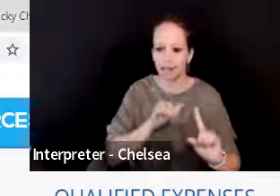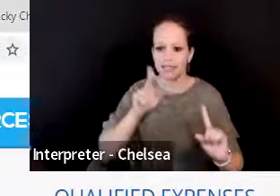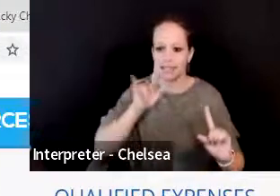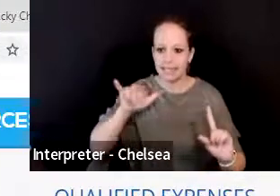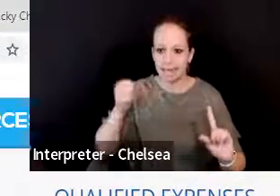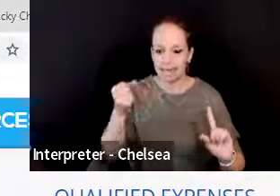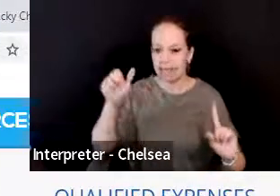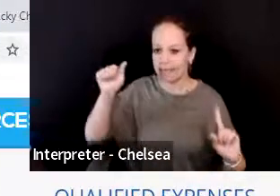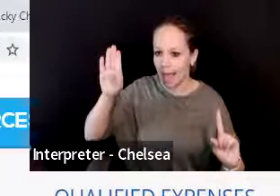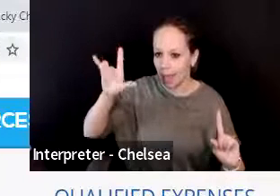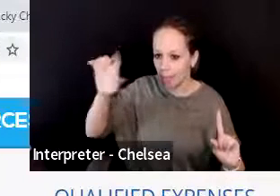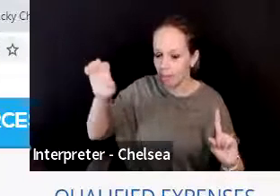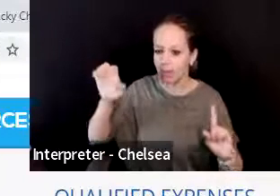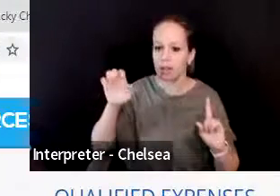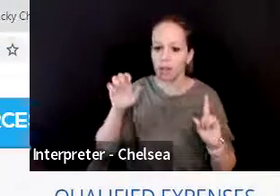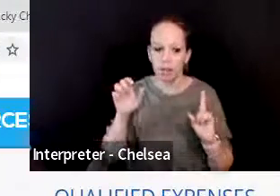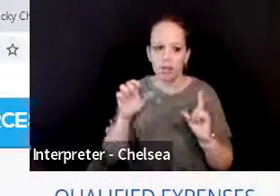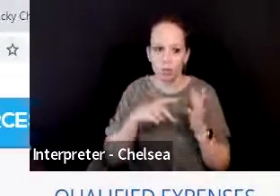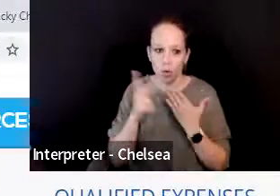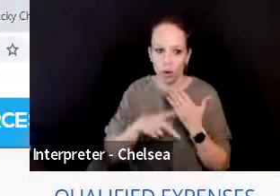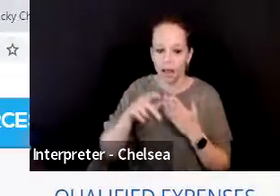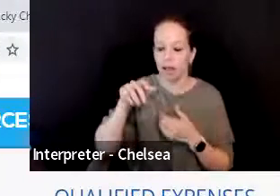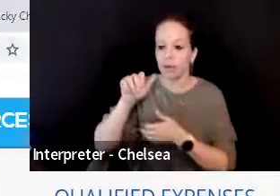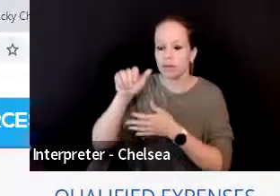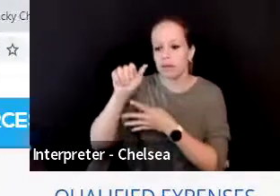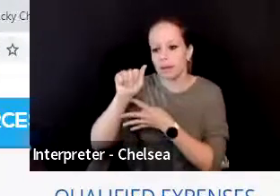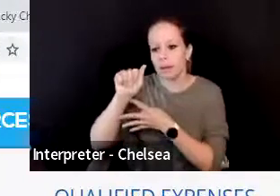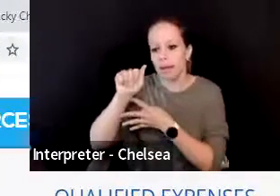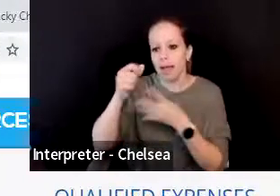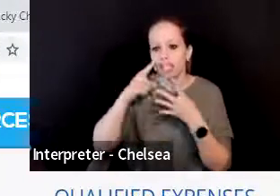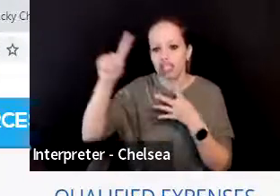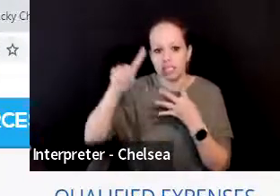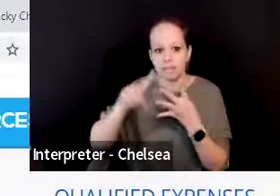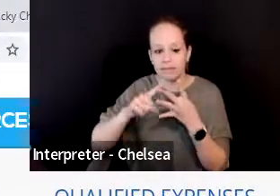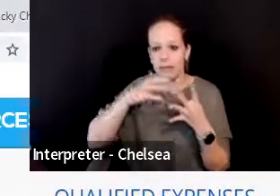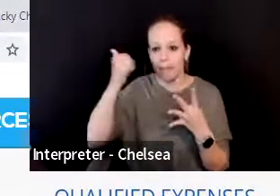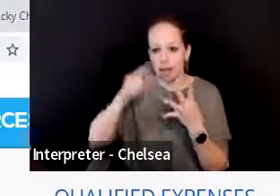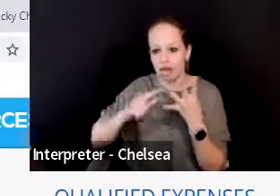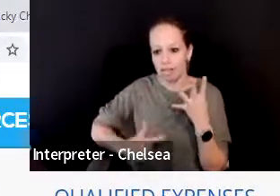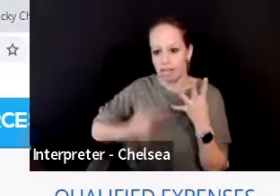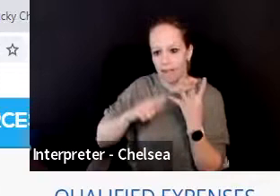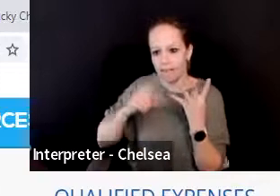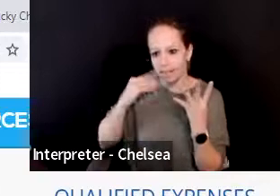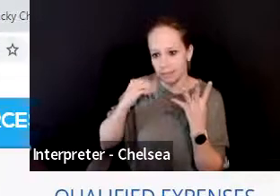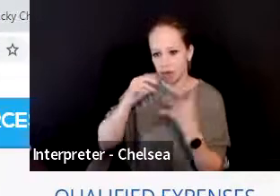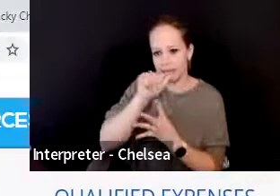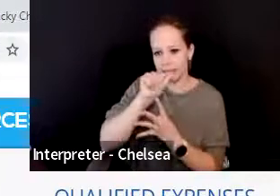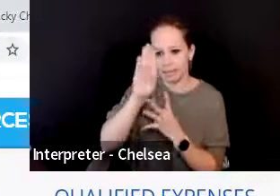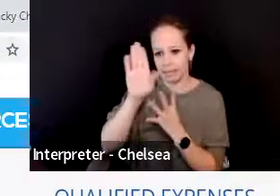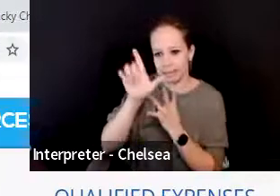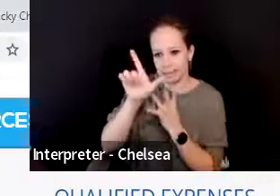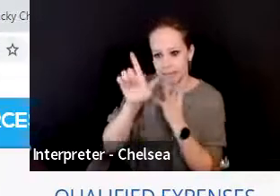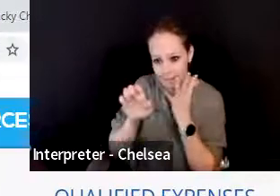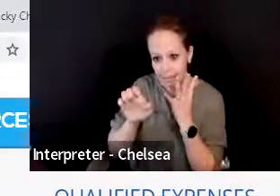program. ABLE stands for Achieving a Better Life Experience. Federal legislation was passed